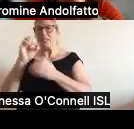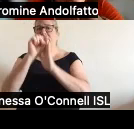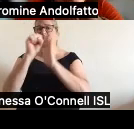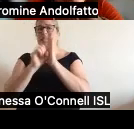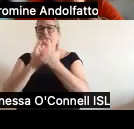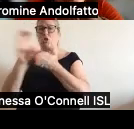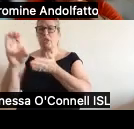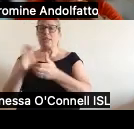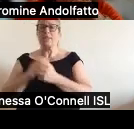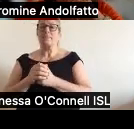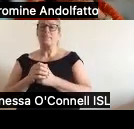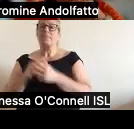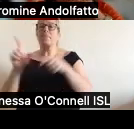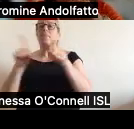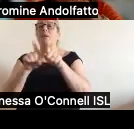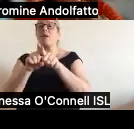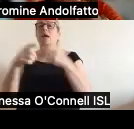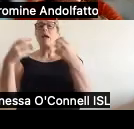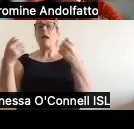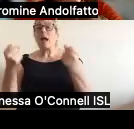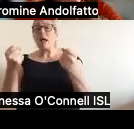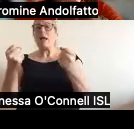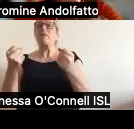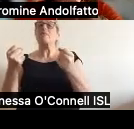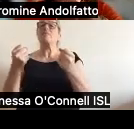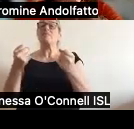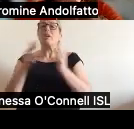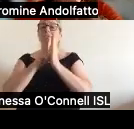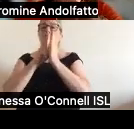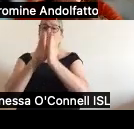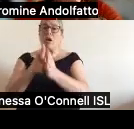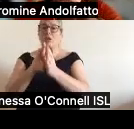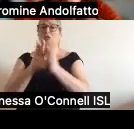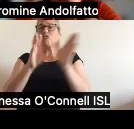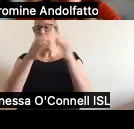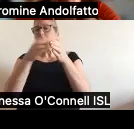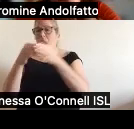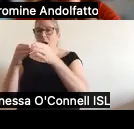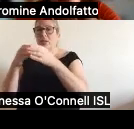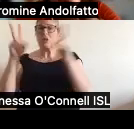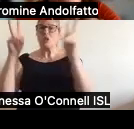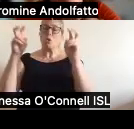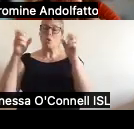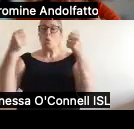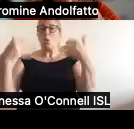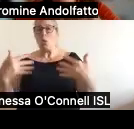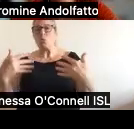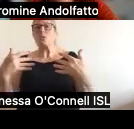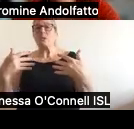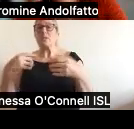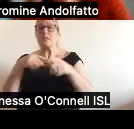There are also voluntary party quotas taken up by party according to their own